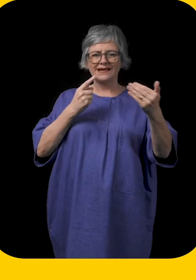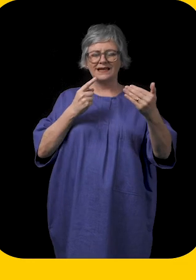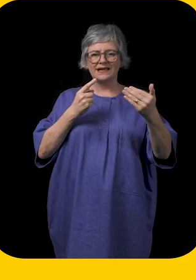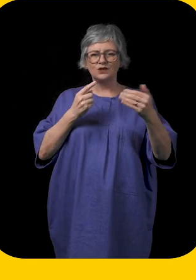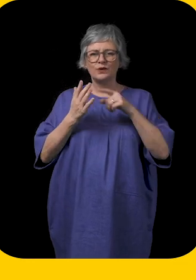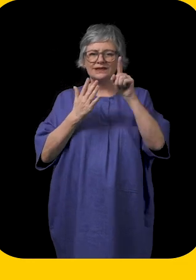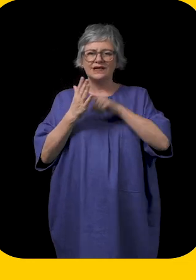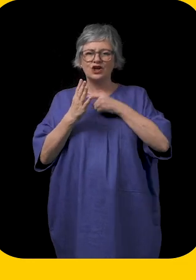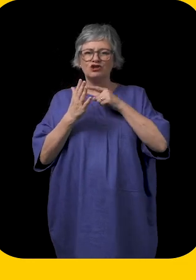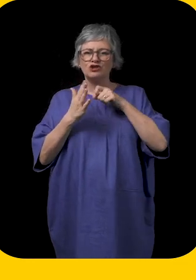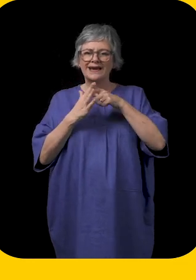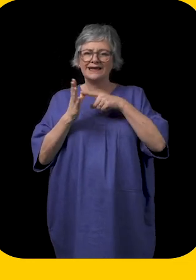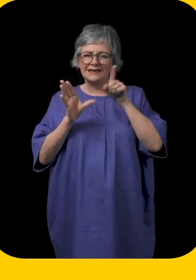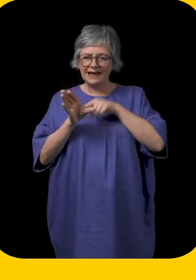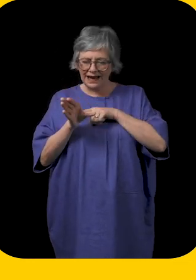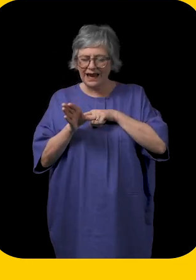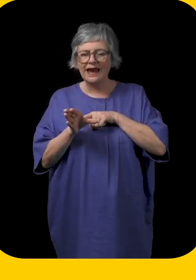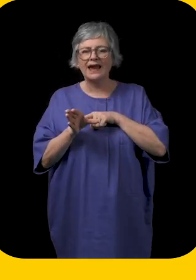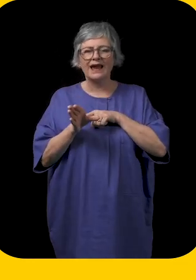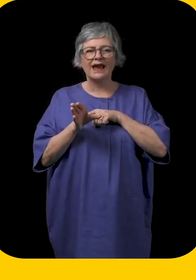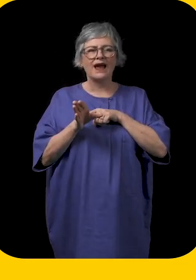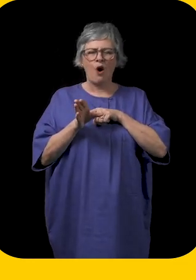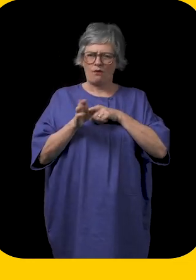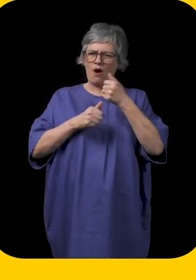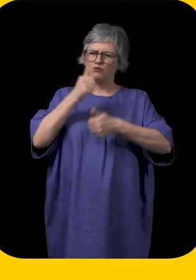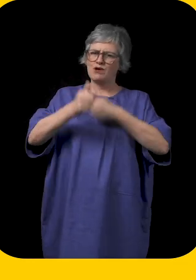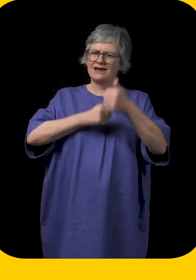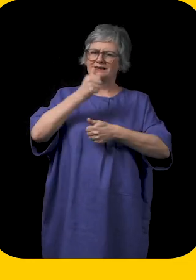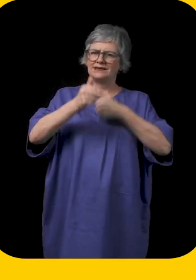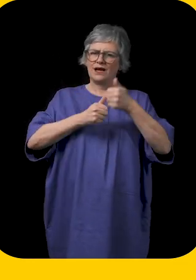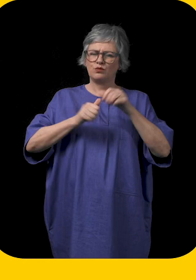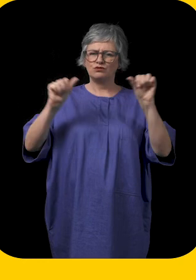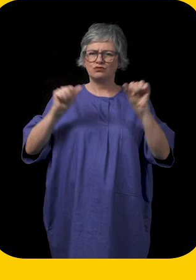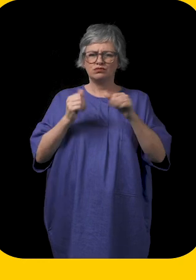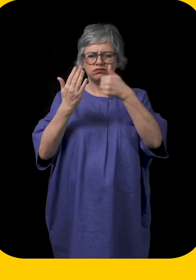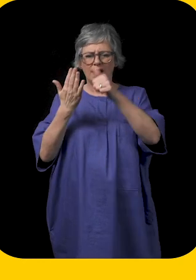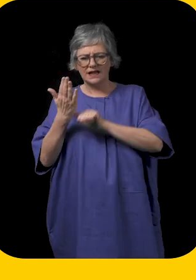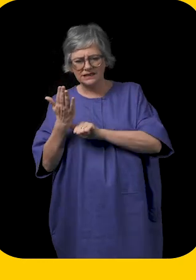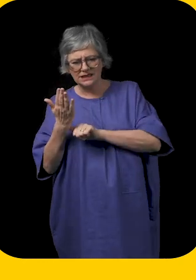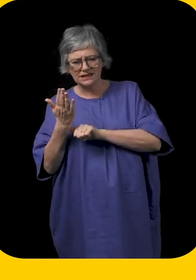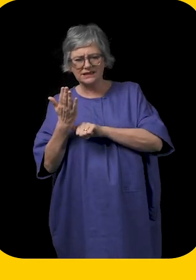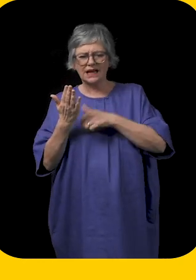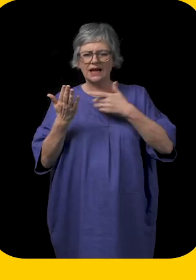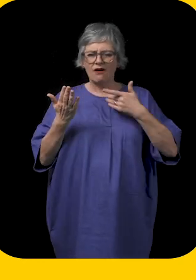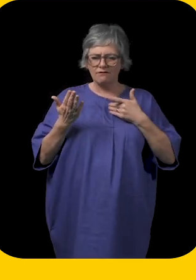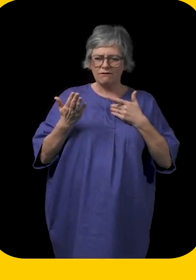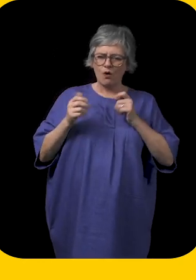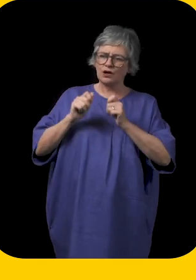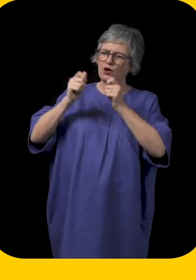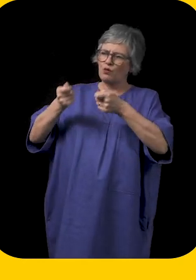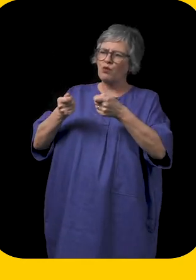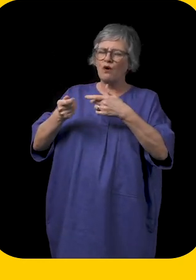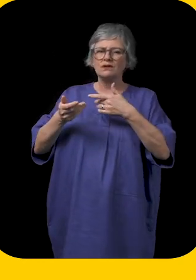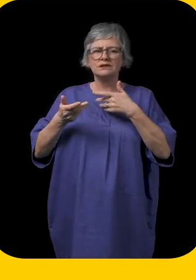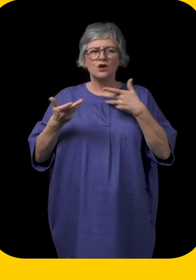got recognitions, when Jackie Kay, the Macca, sort of praised it when it was shortlisted for the Edwin Morgan. And so those